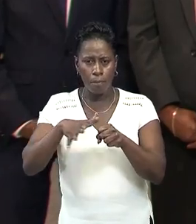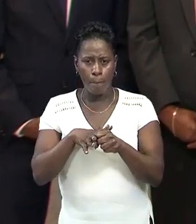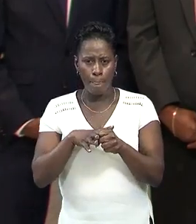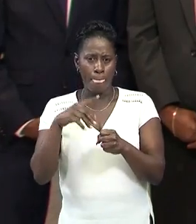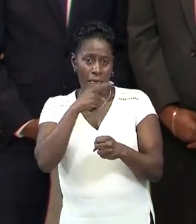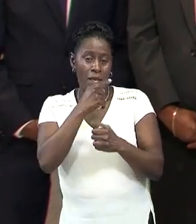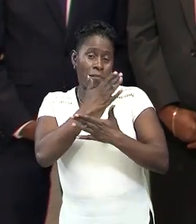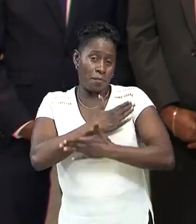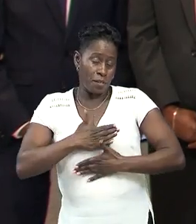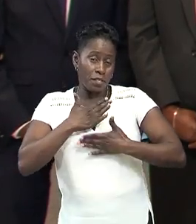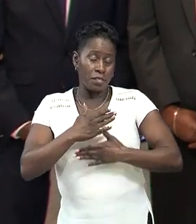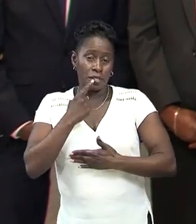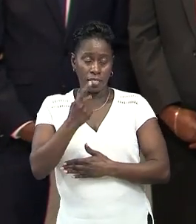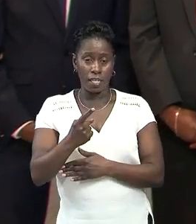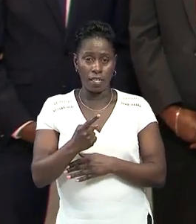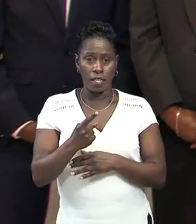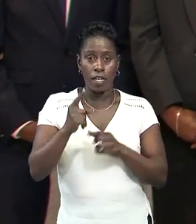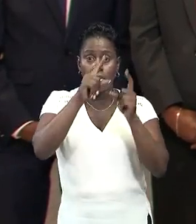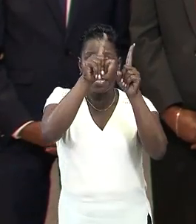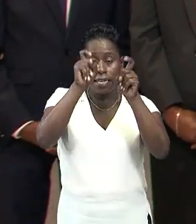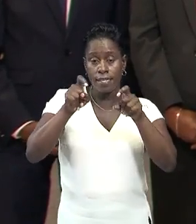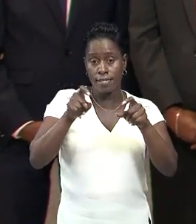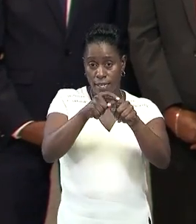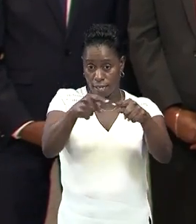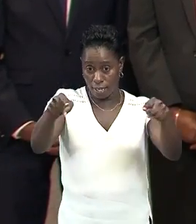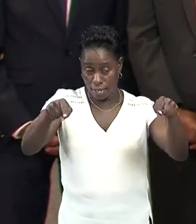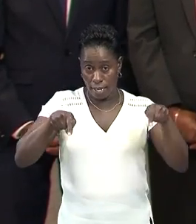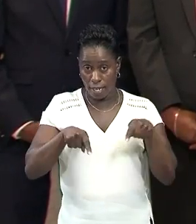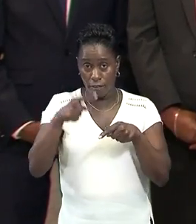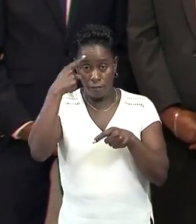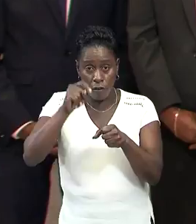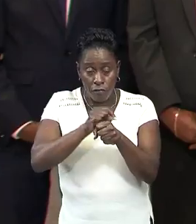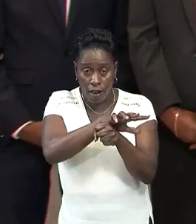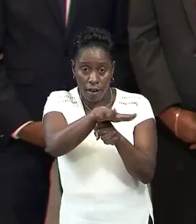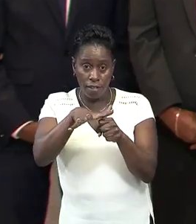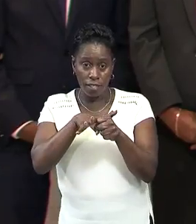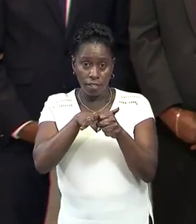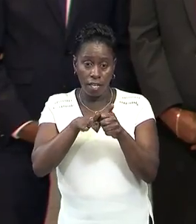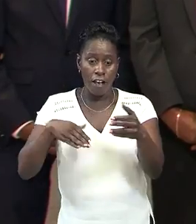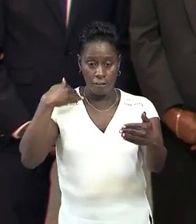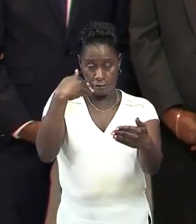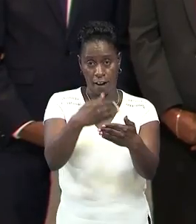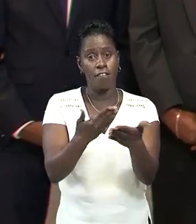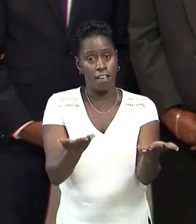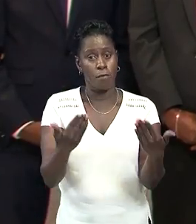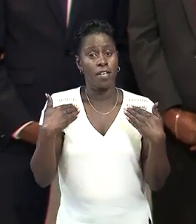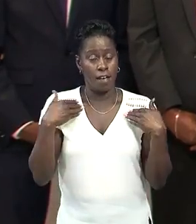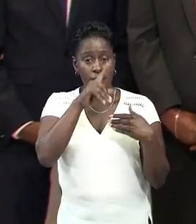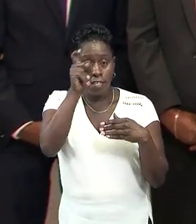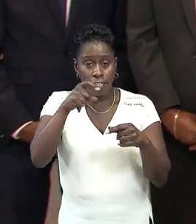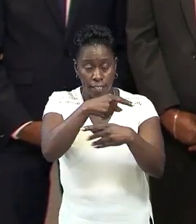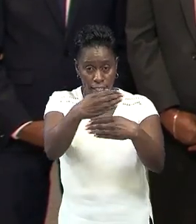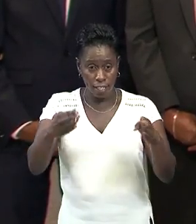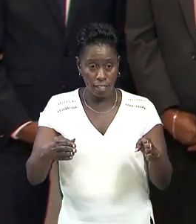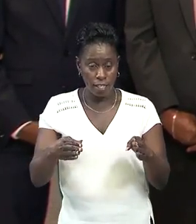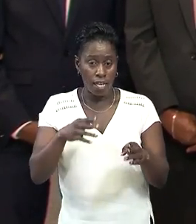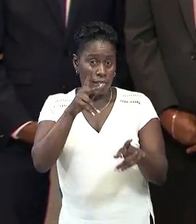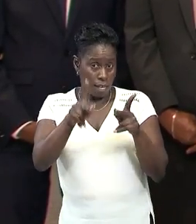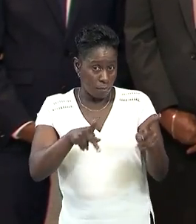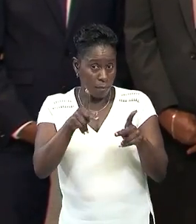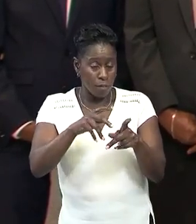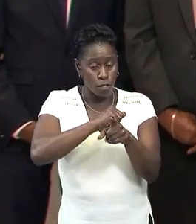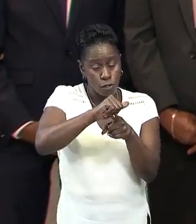am pleased to note that the testing kits for the coronavirus have arrived on the island, and staff are